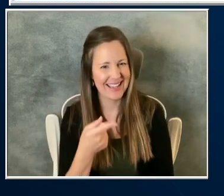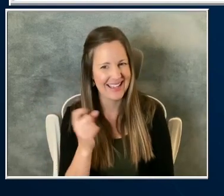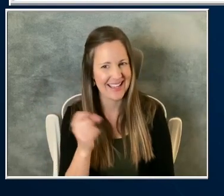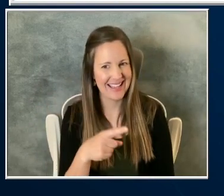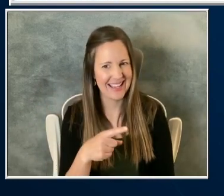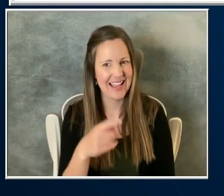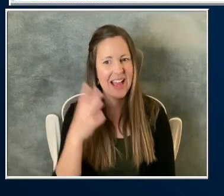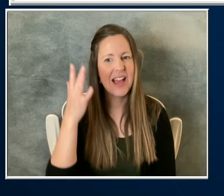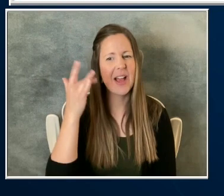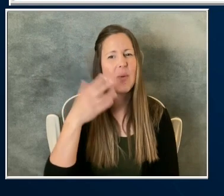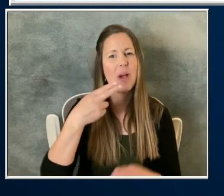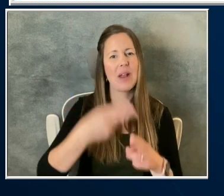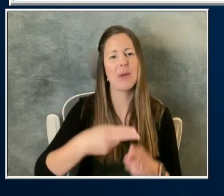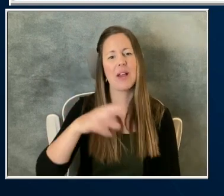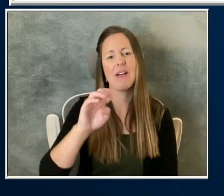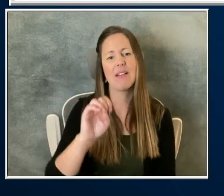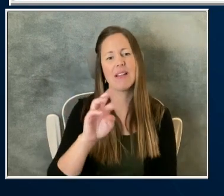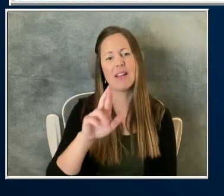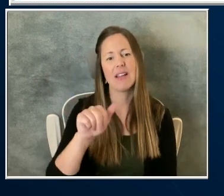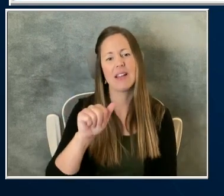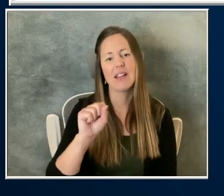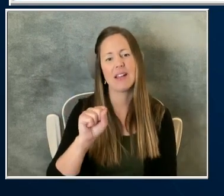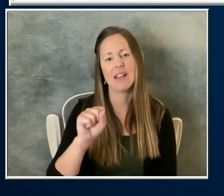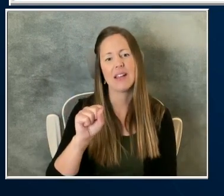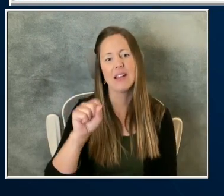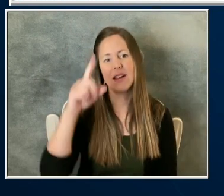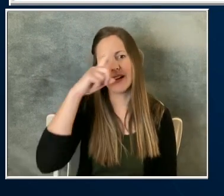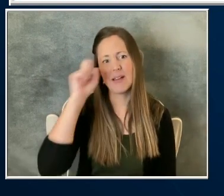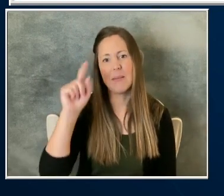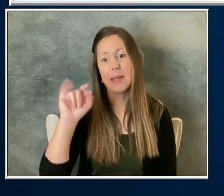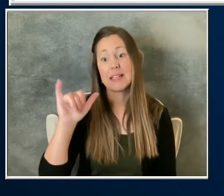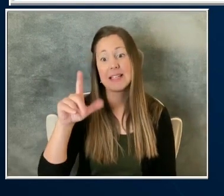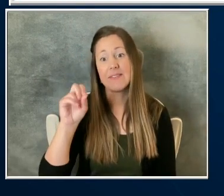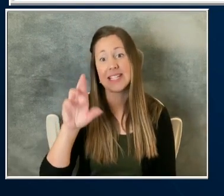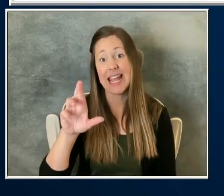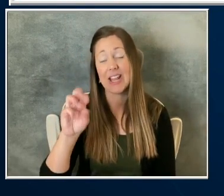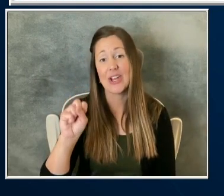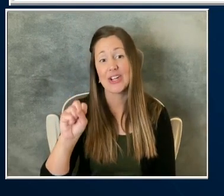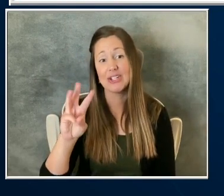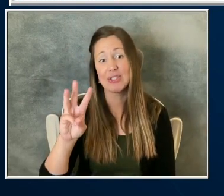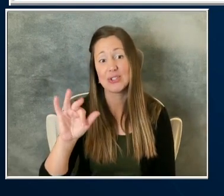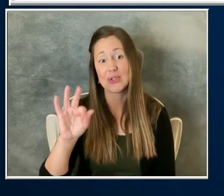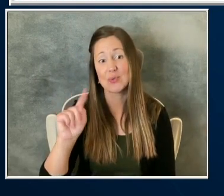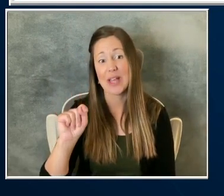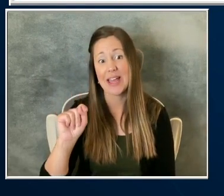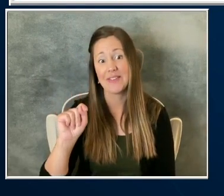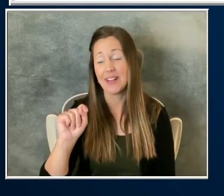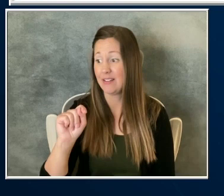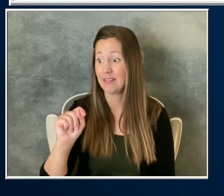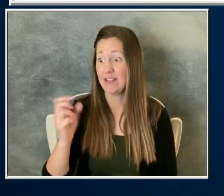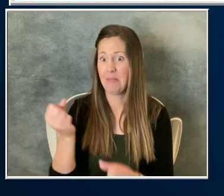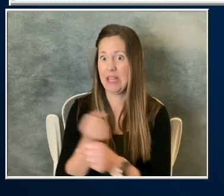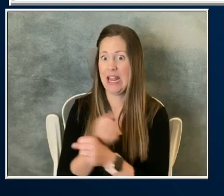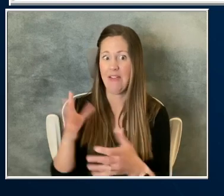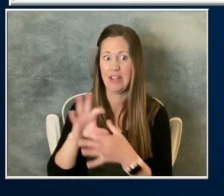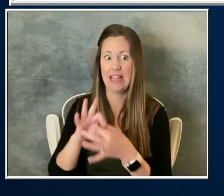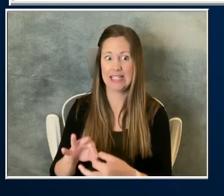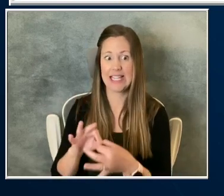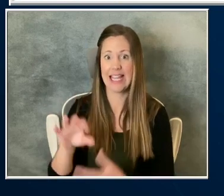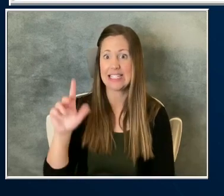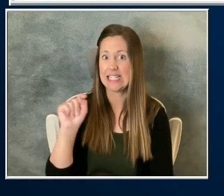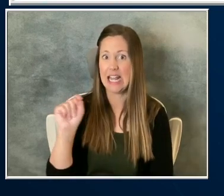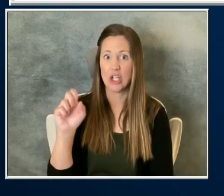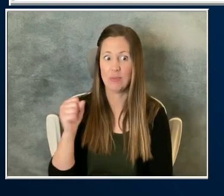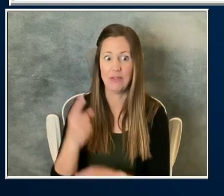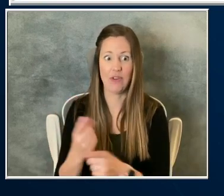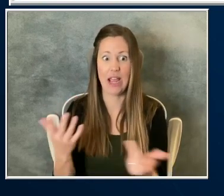call it Eris? Because of Taylor Swift. No, that's a good idea. That would be a good answer. Everything's linked to Taylor Swift, right? Right now, I think it is right now. It's like 2 degrees